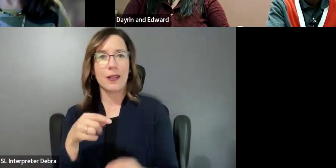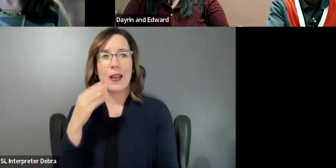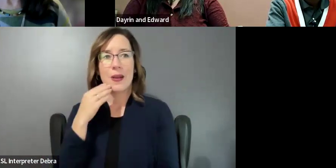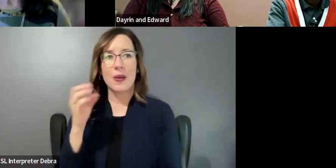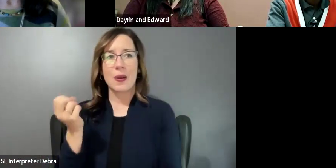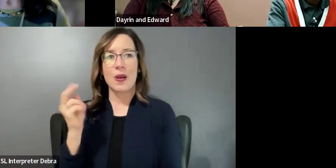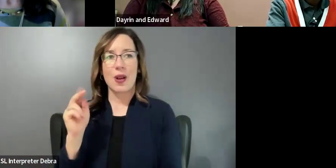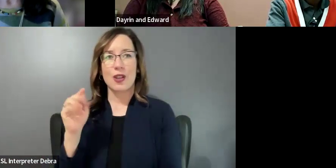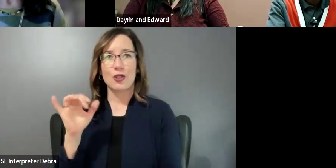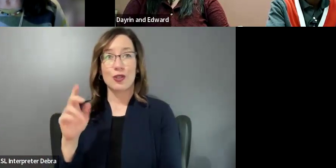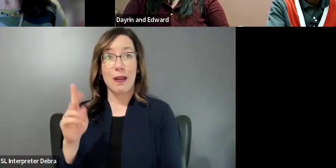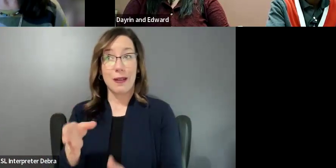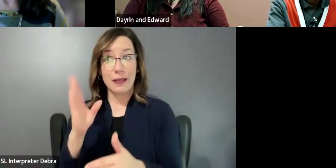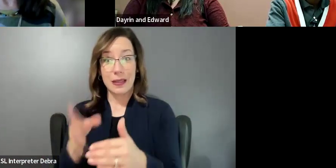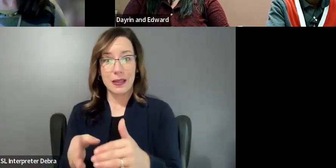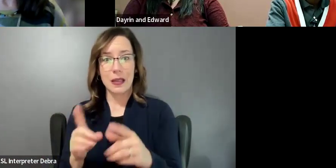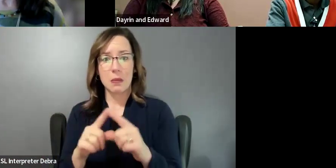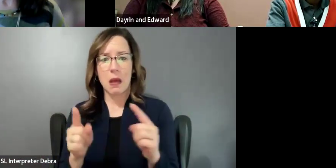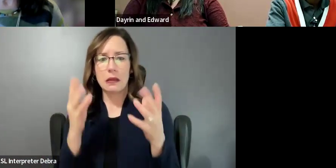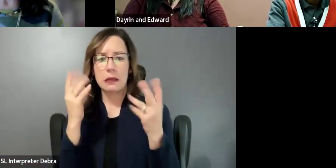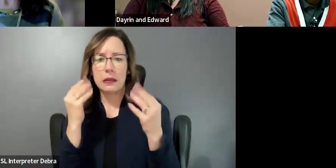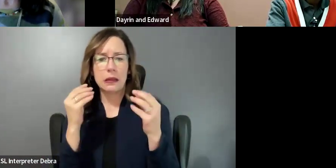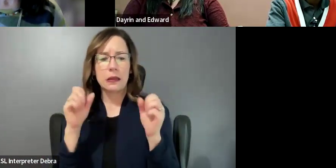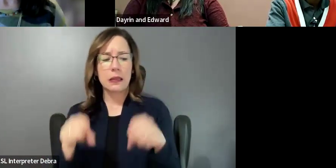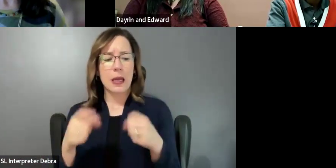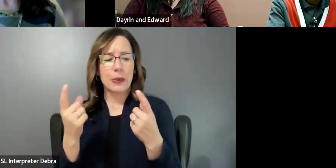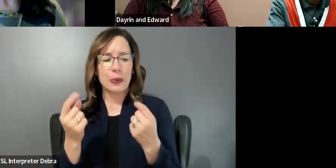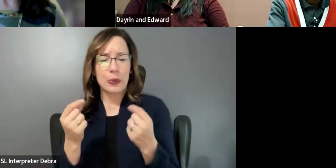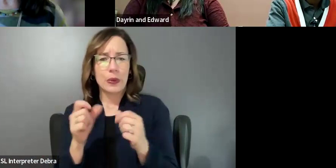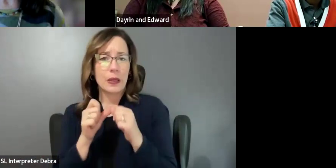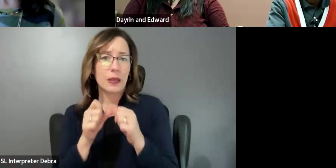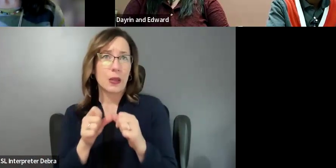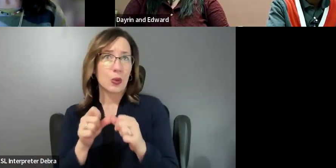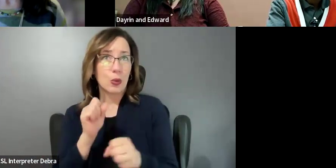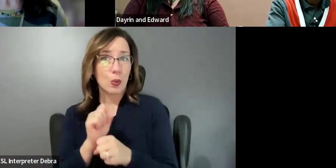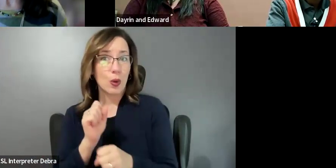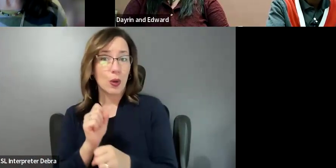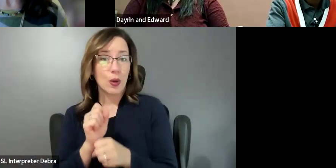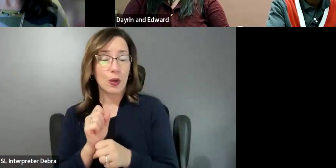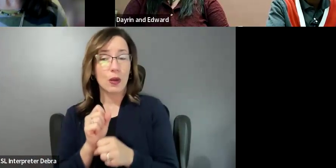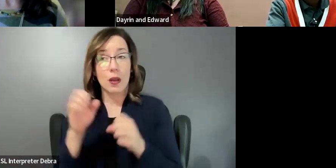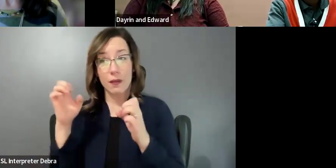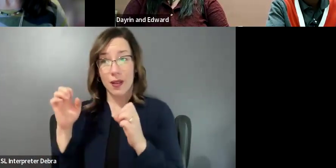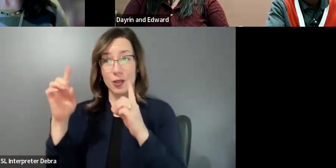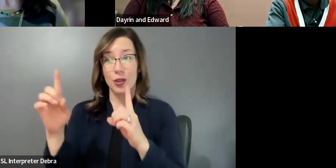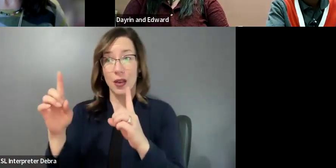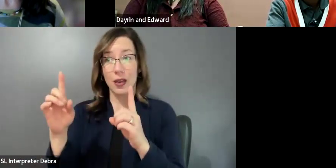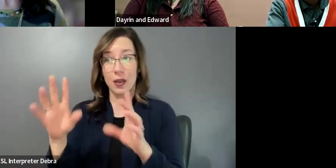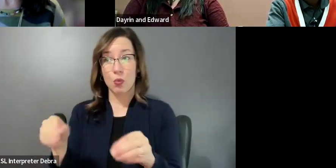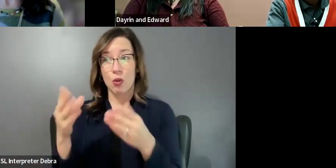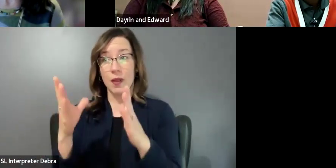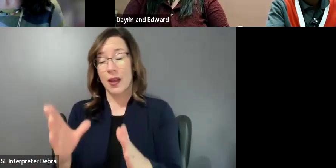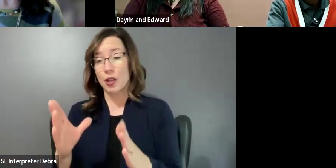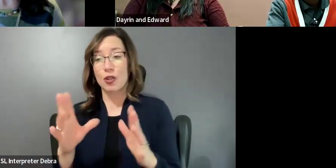ending, but we need to really think about what we can do and how we can continue the work of educating providers